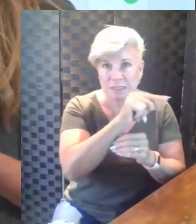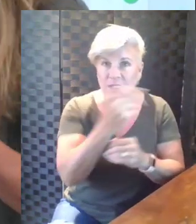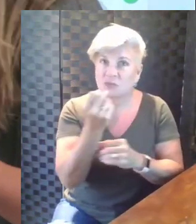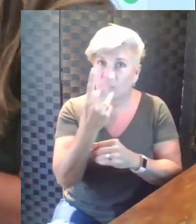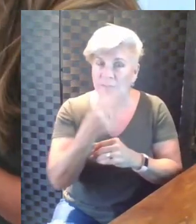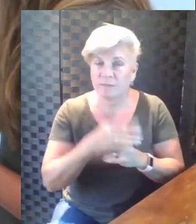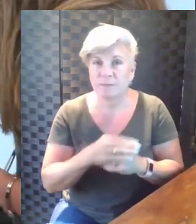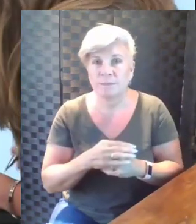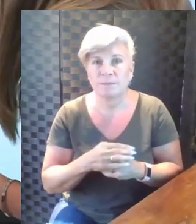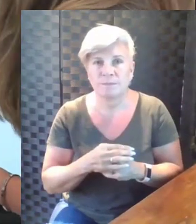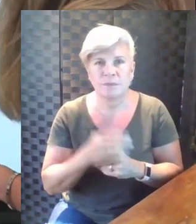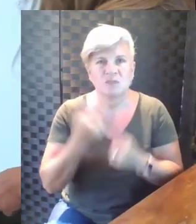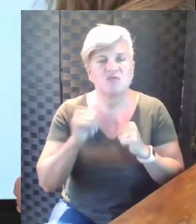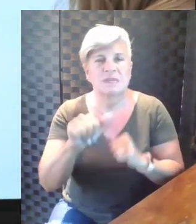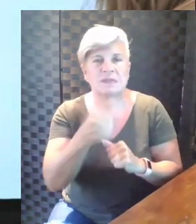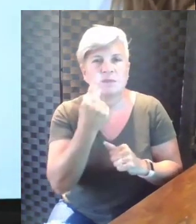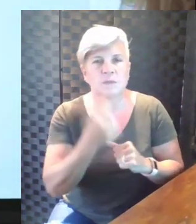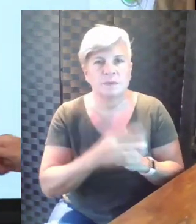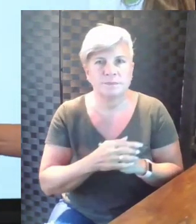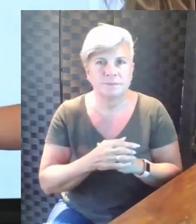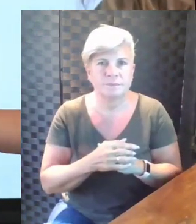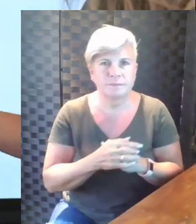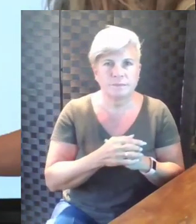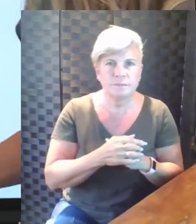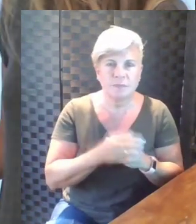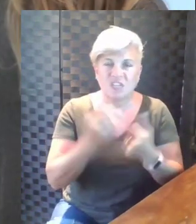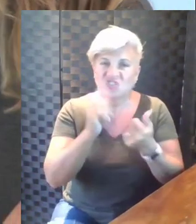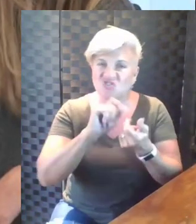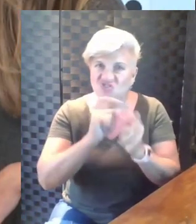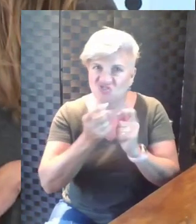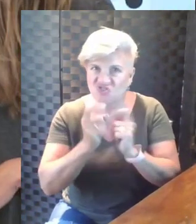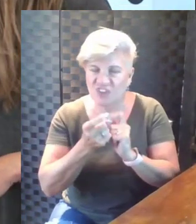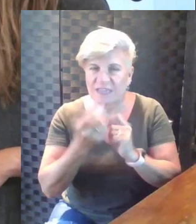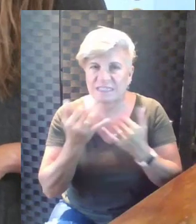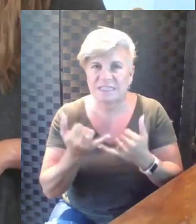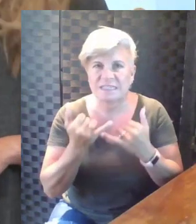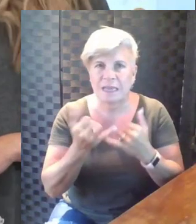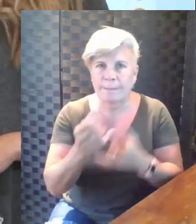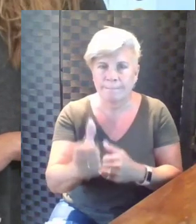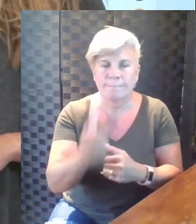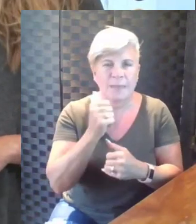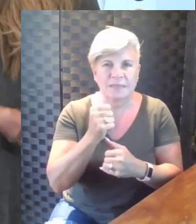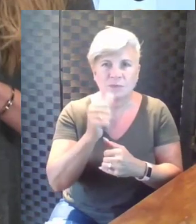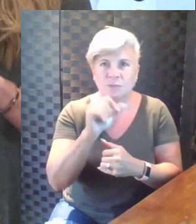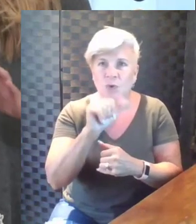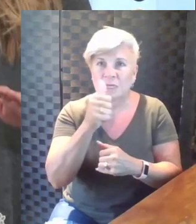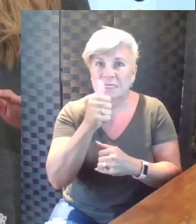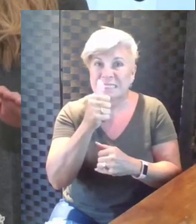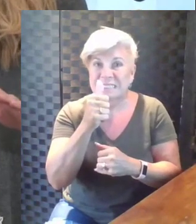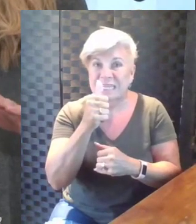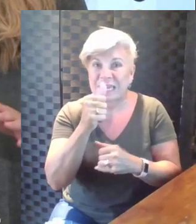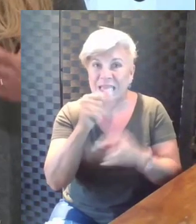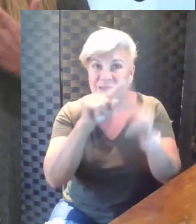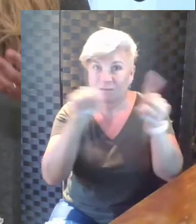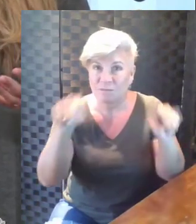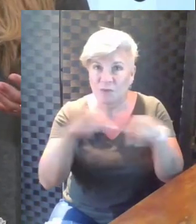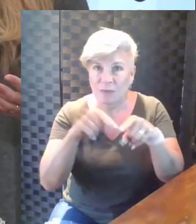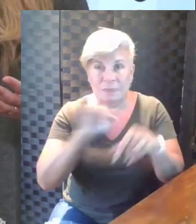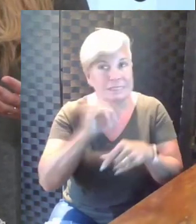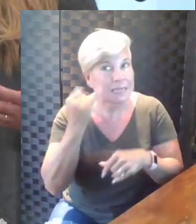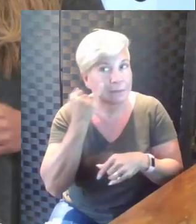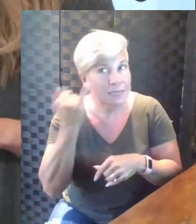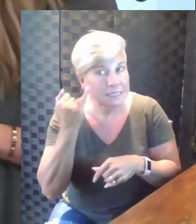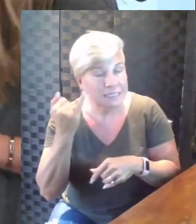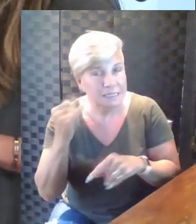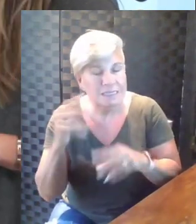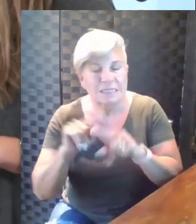good. All right, let's try another one. We're switching gears, so I'm going to switch colors, and we're going back to our 10 frames. It's the same idea, it's just a different